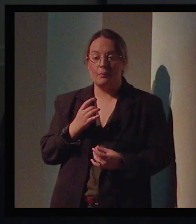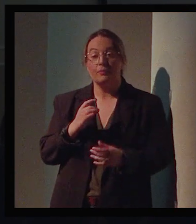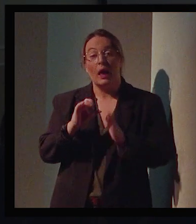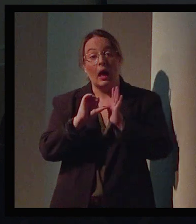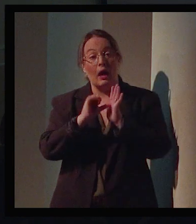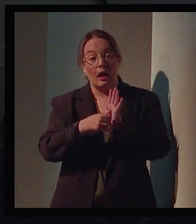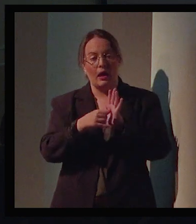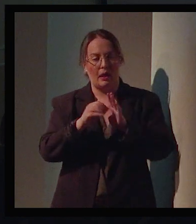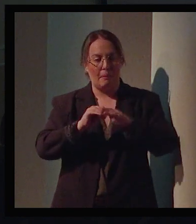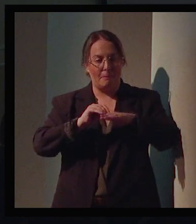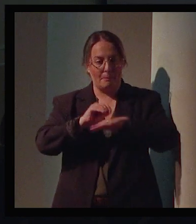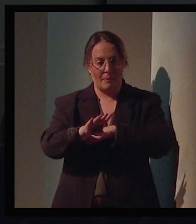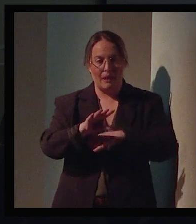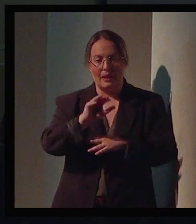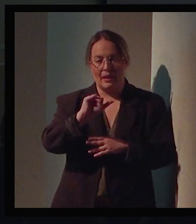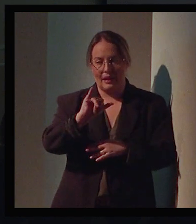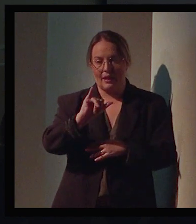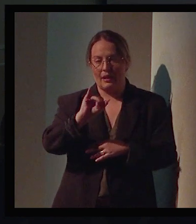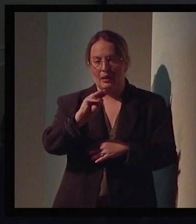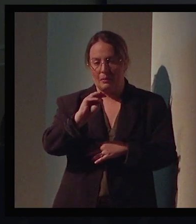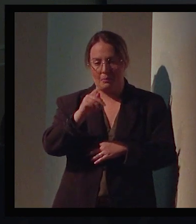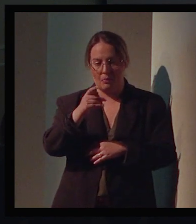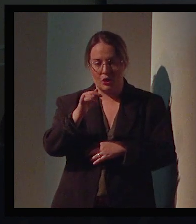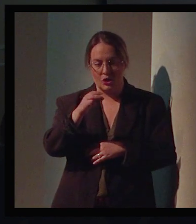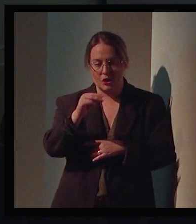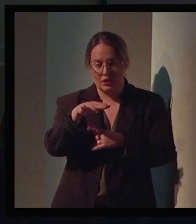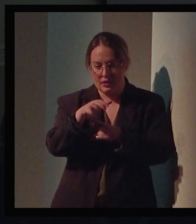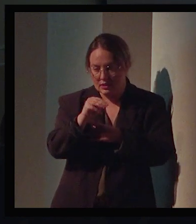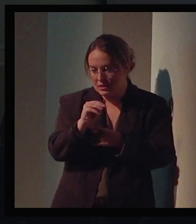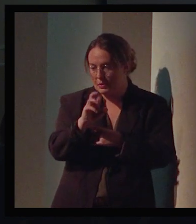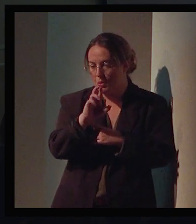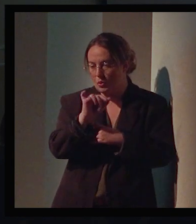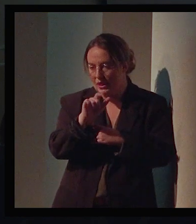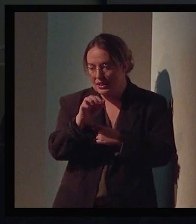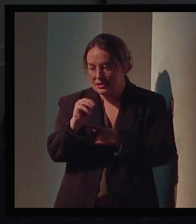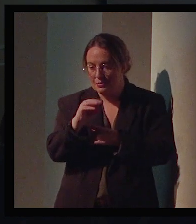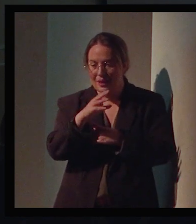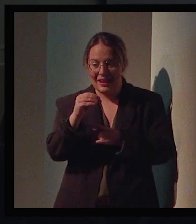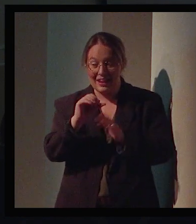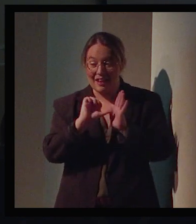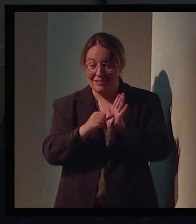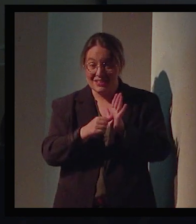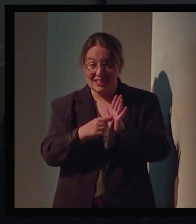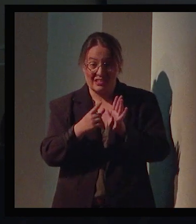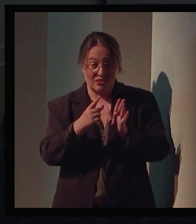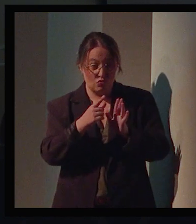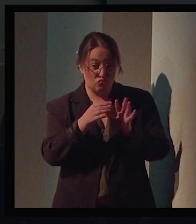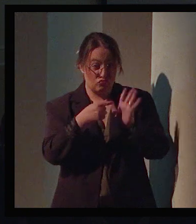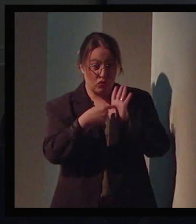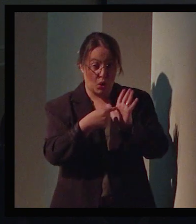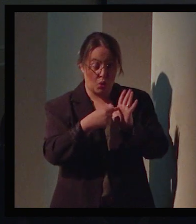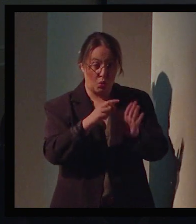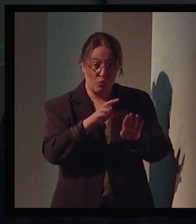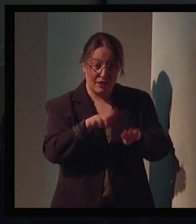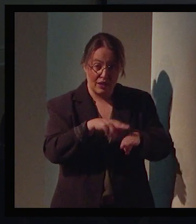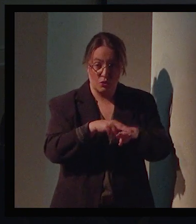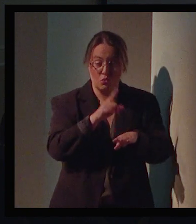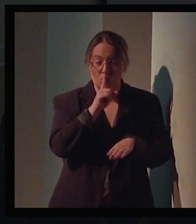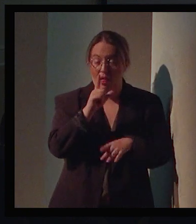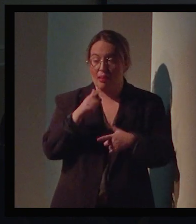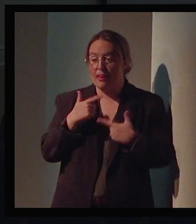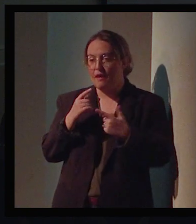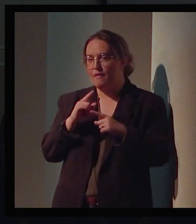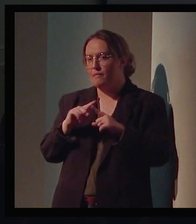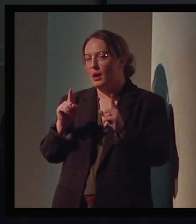Impressionism extended realism's emphasis on observing nature and ordinary life, but the artists most closely associated with the